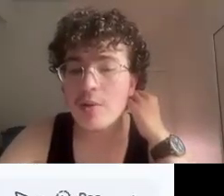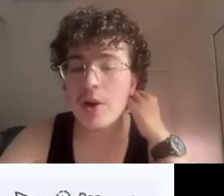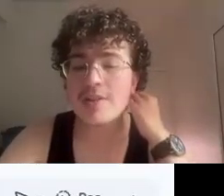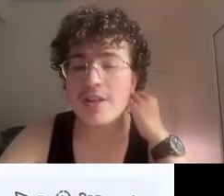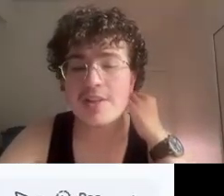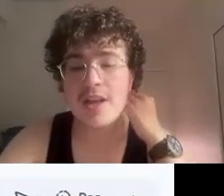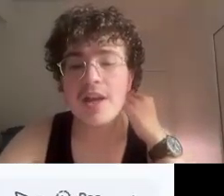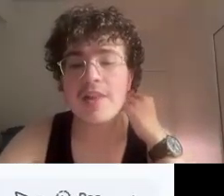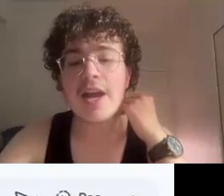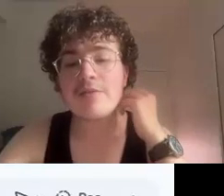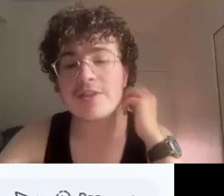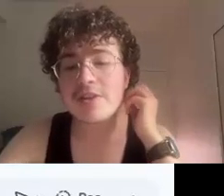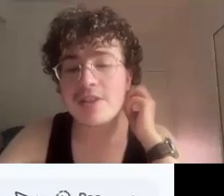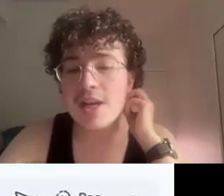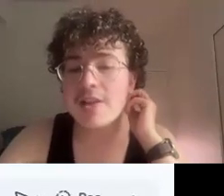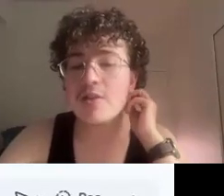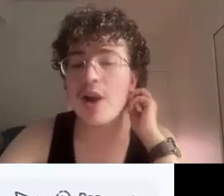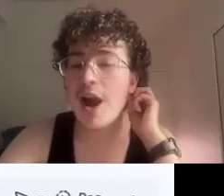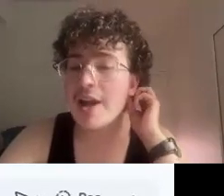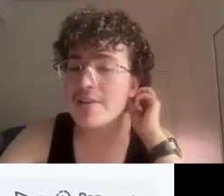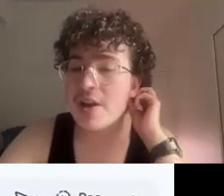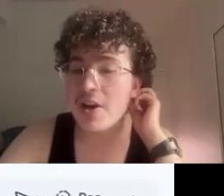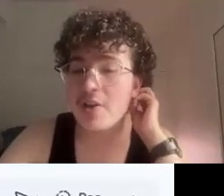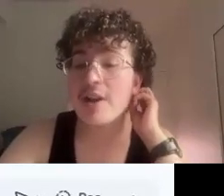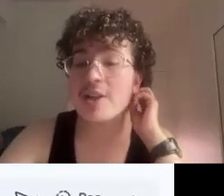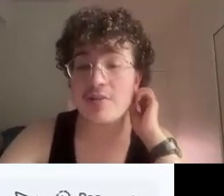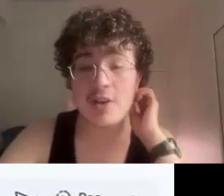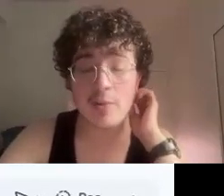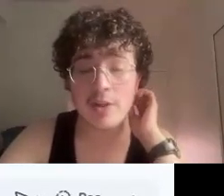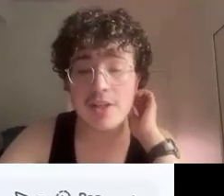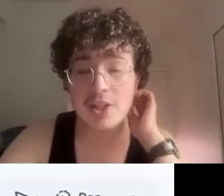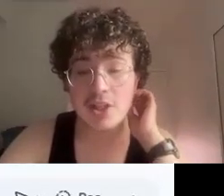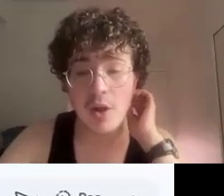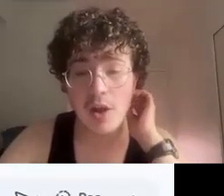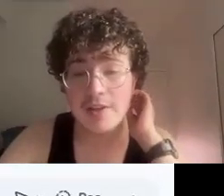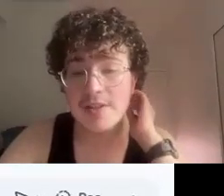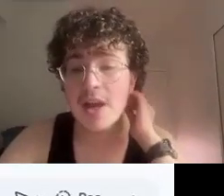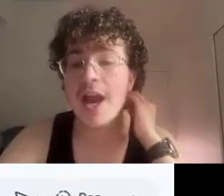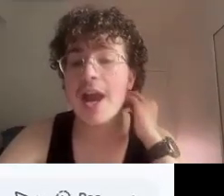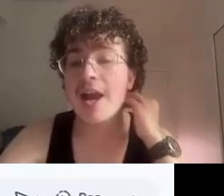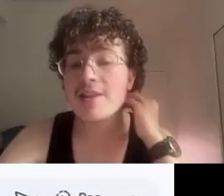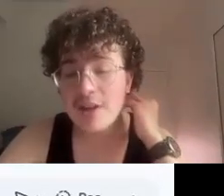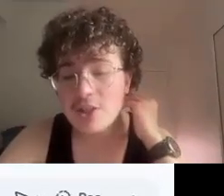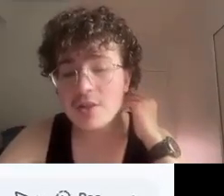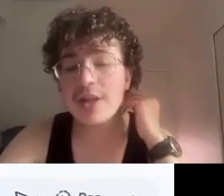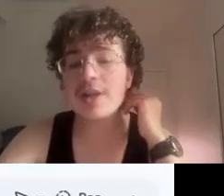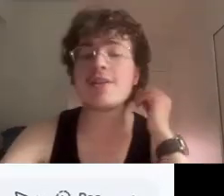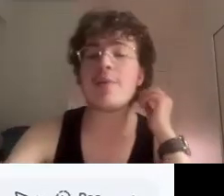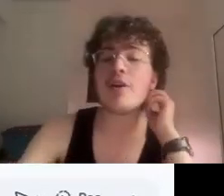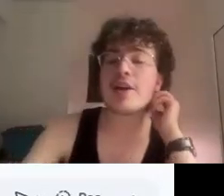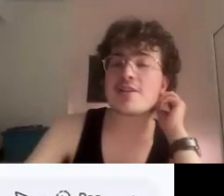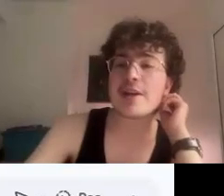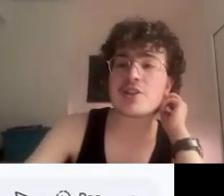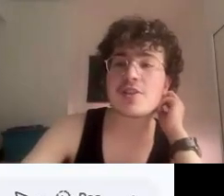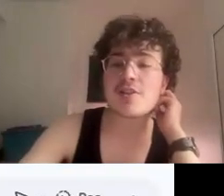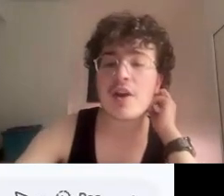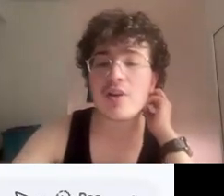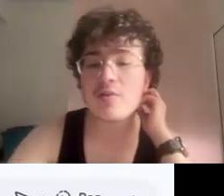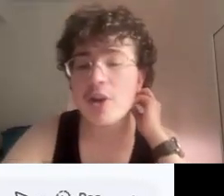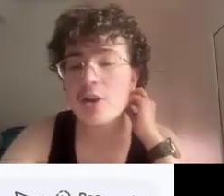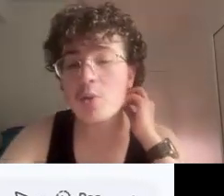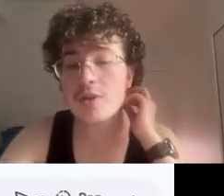We can. Thank you, Ruben. I want to, okay, I can see self view, so I know you can see me. Am I able to